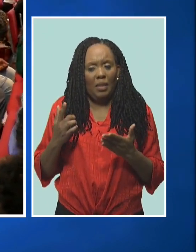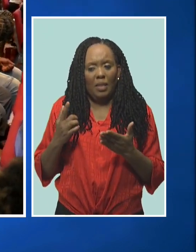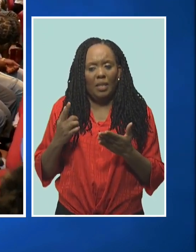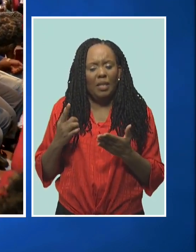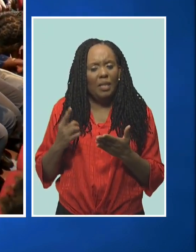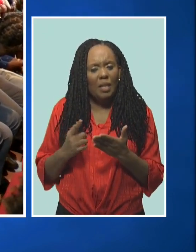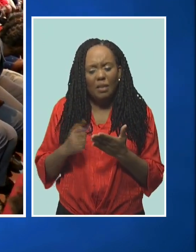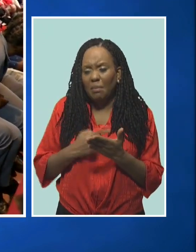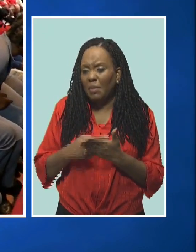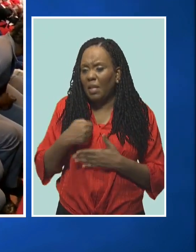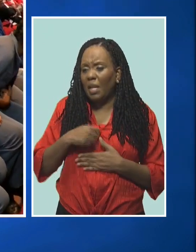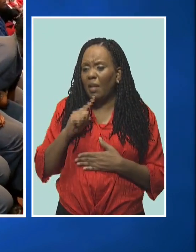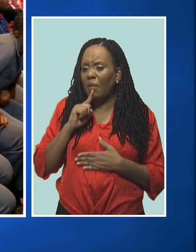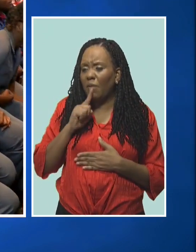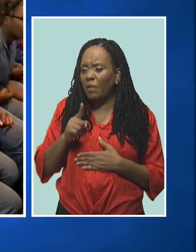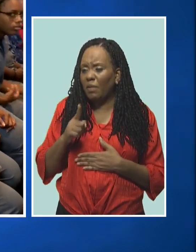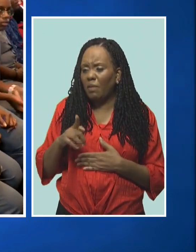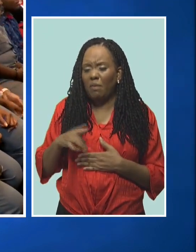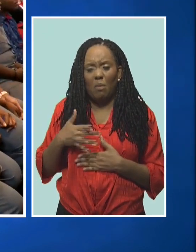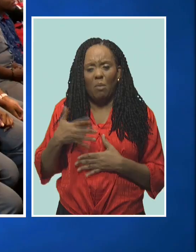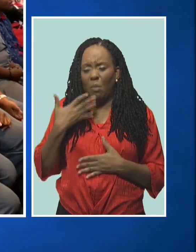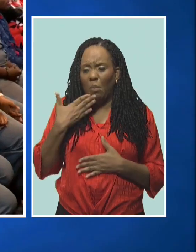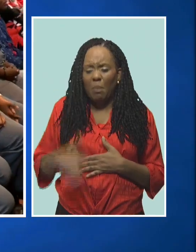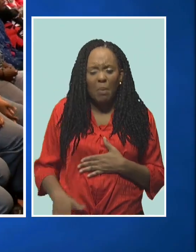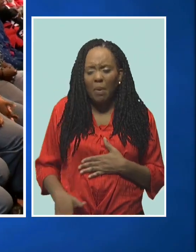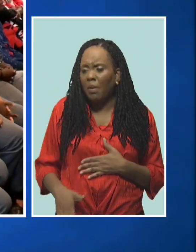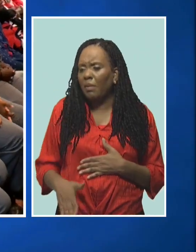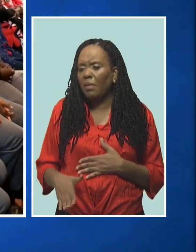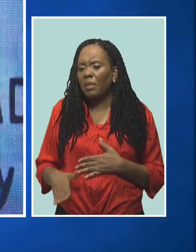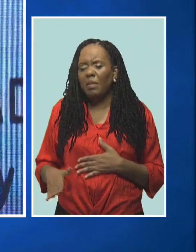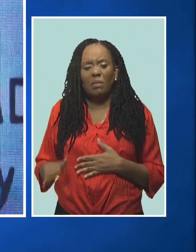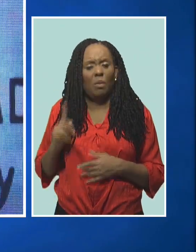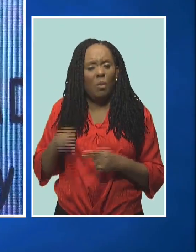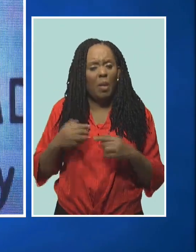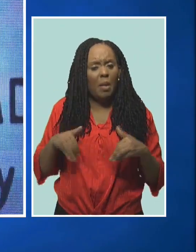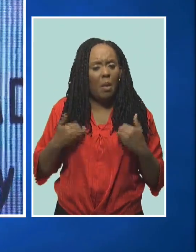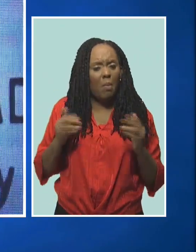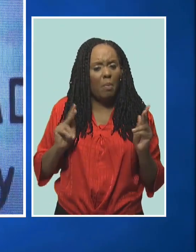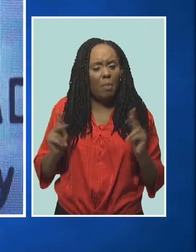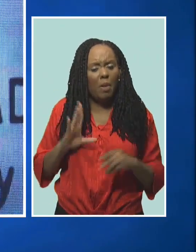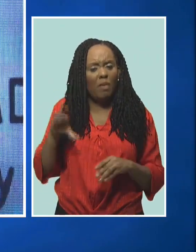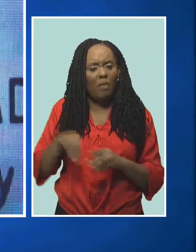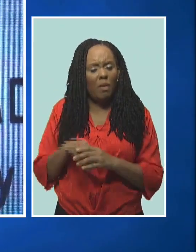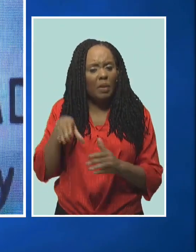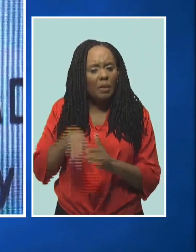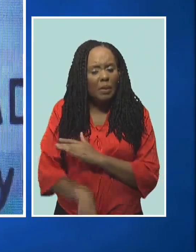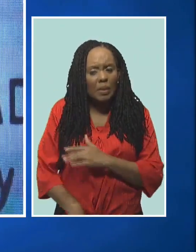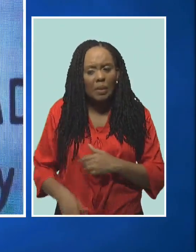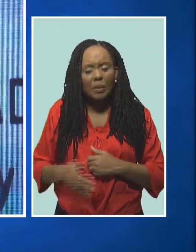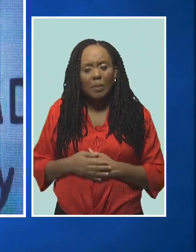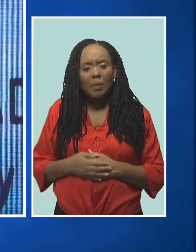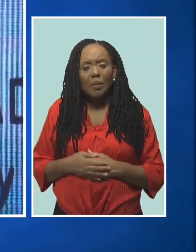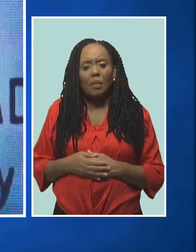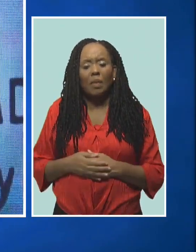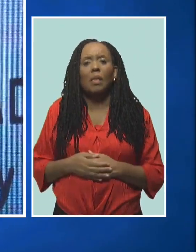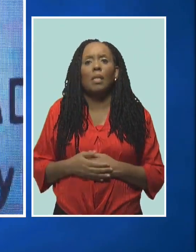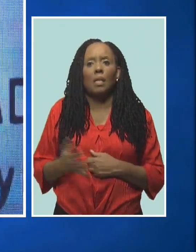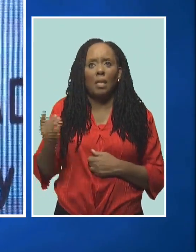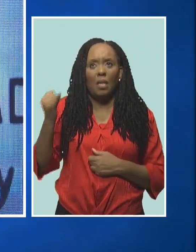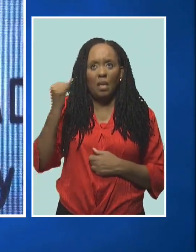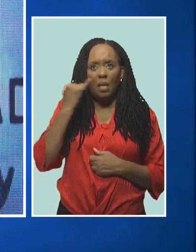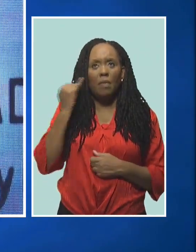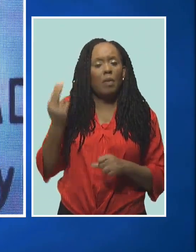crime. And if we can use the WhatsApp system in terms of how we treat to the camps this